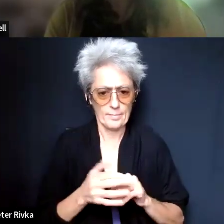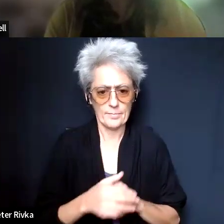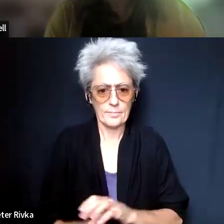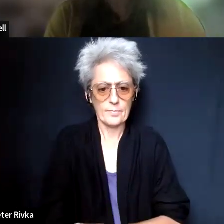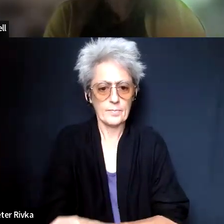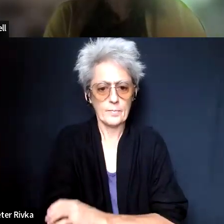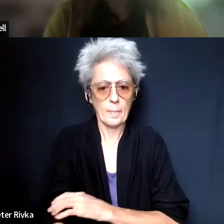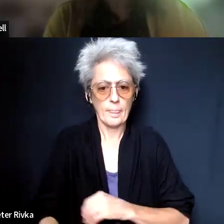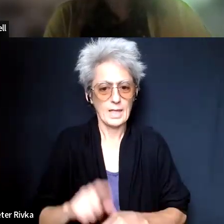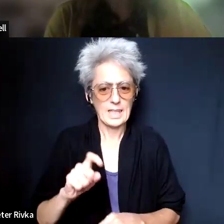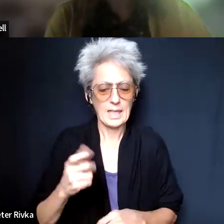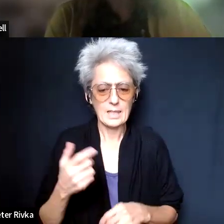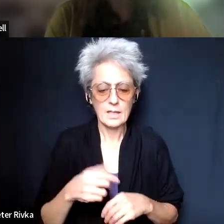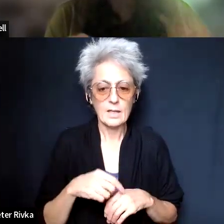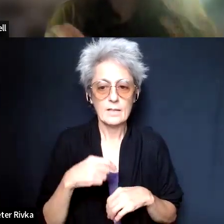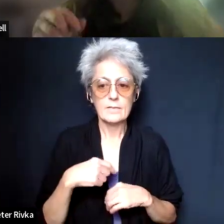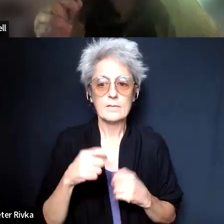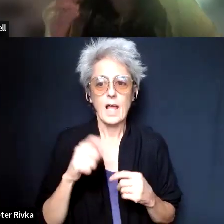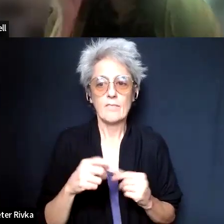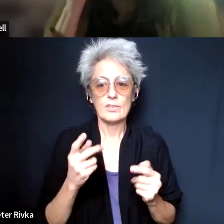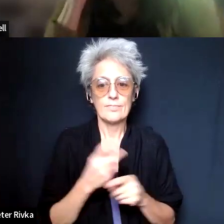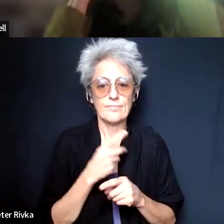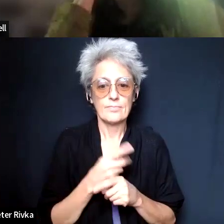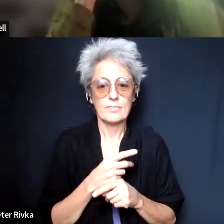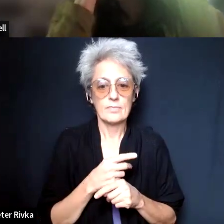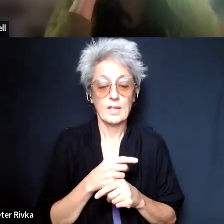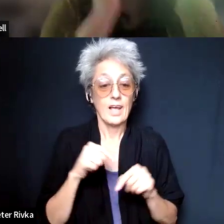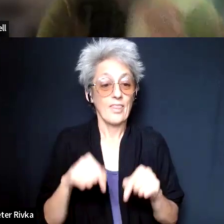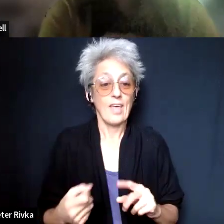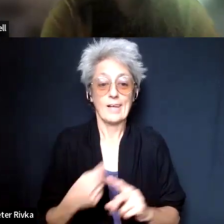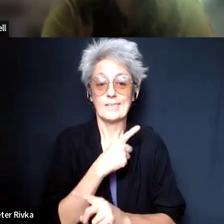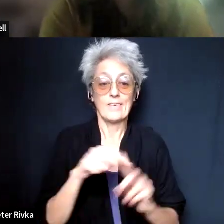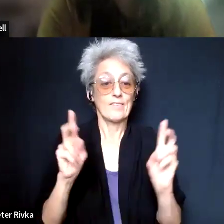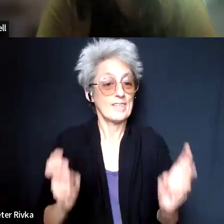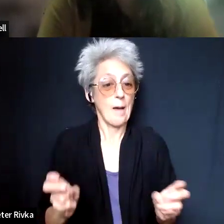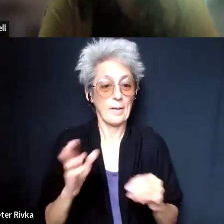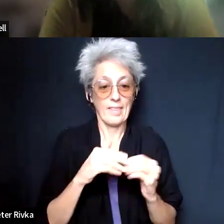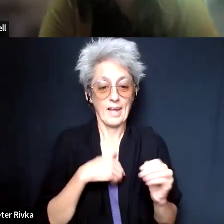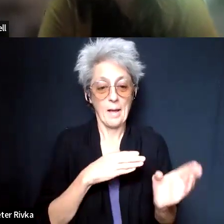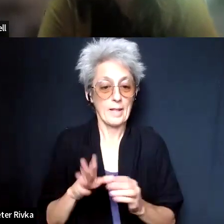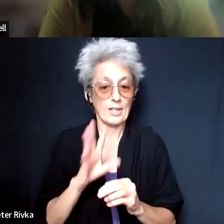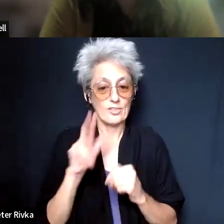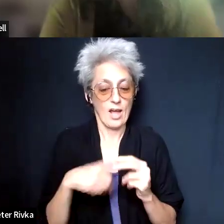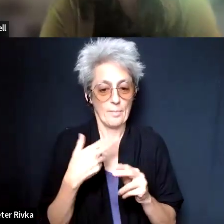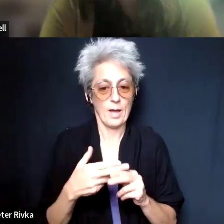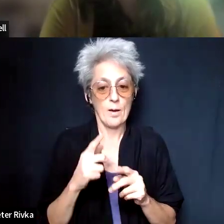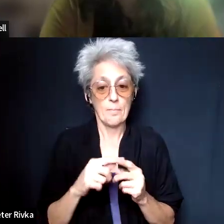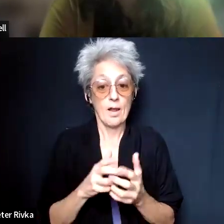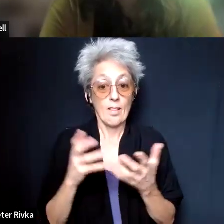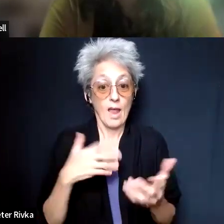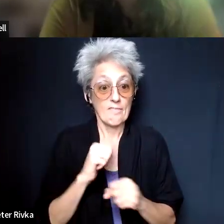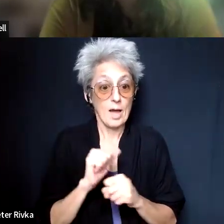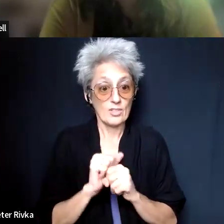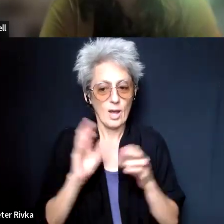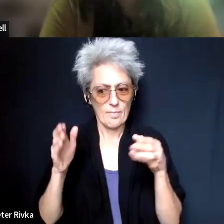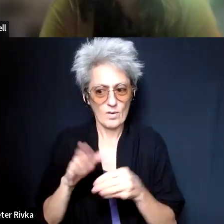somewhere reconciled. So this is entirely different than what I came here to talk about, but since a portion of my job is spent doing that, and I recognize